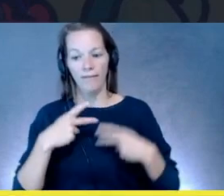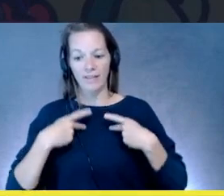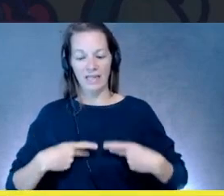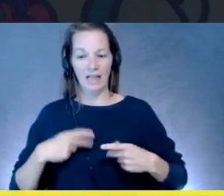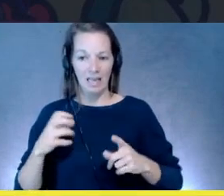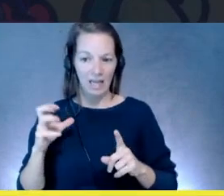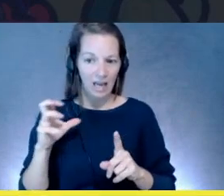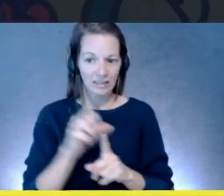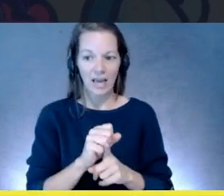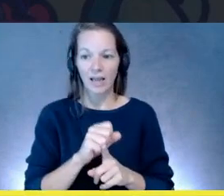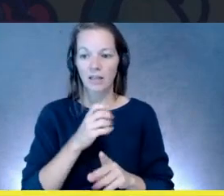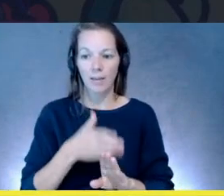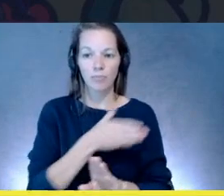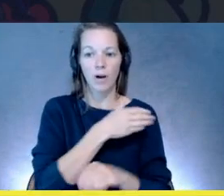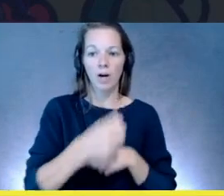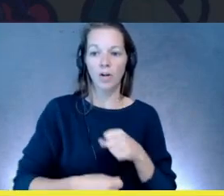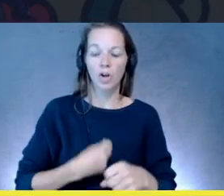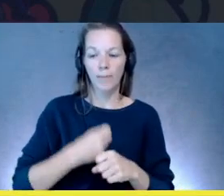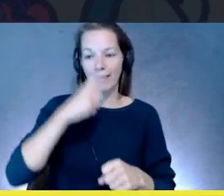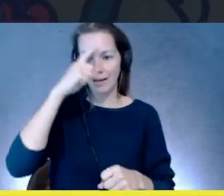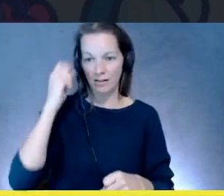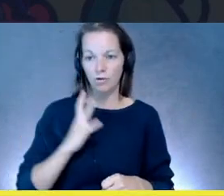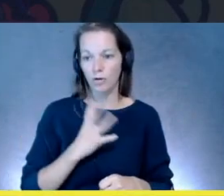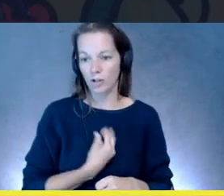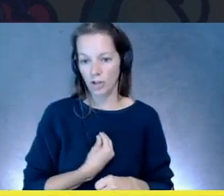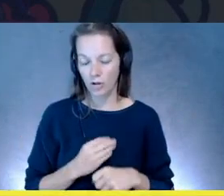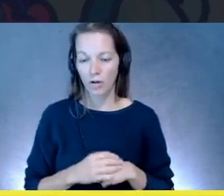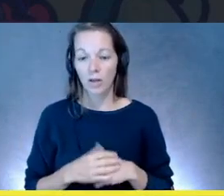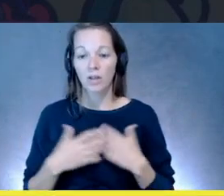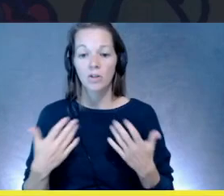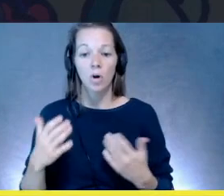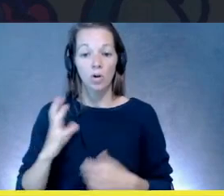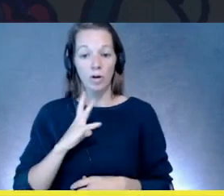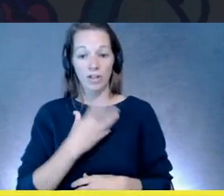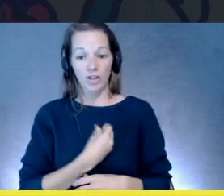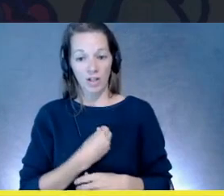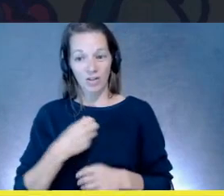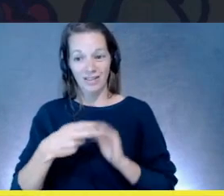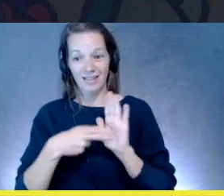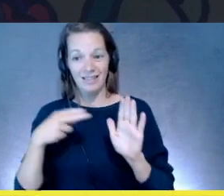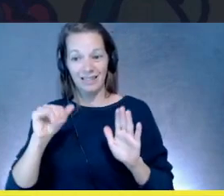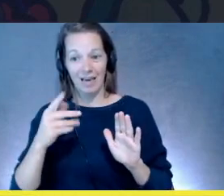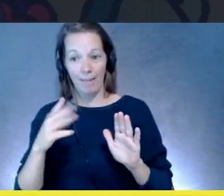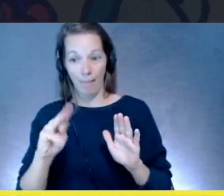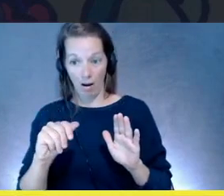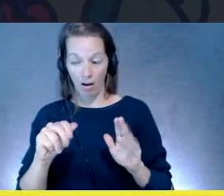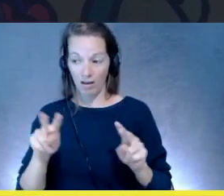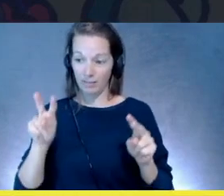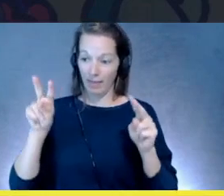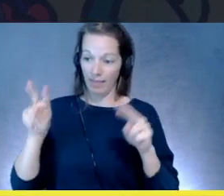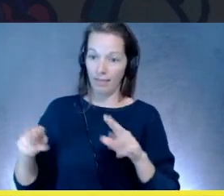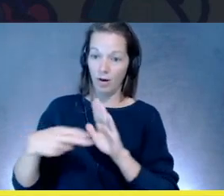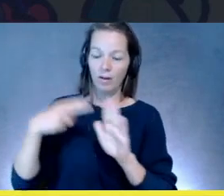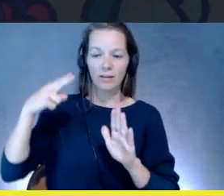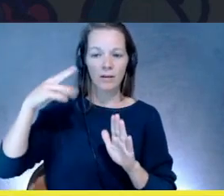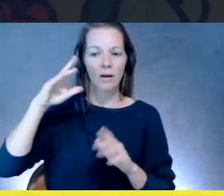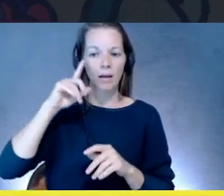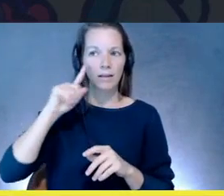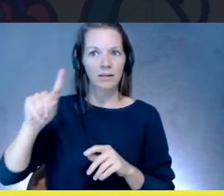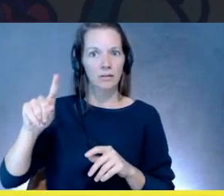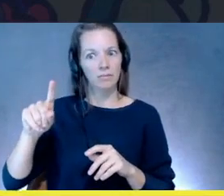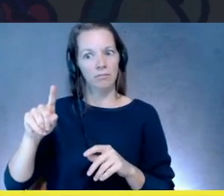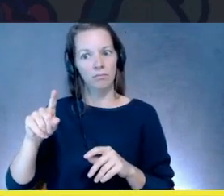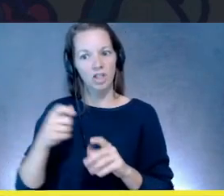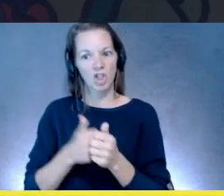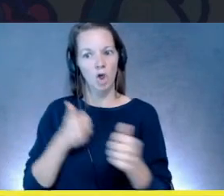prior year because of being transgender. So transgender stigma has been theorized as a social determinant of health because of this, which is